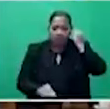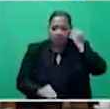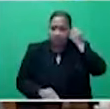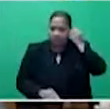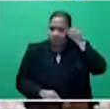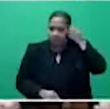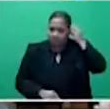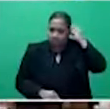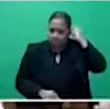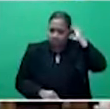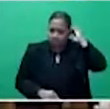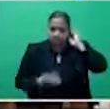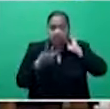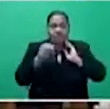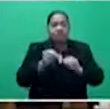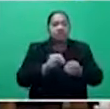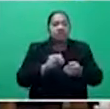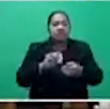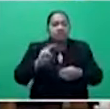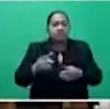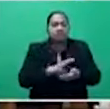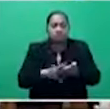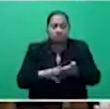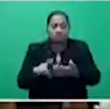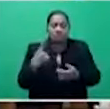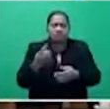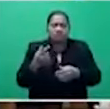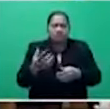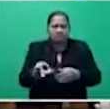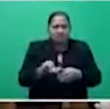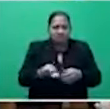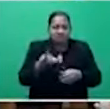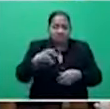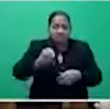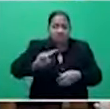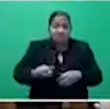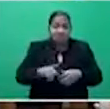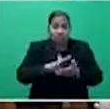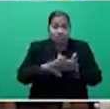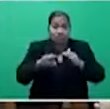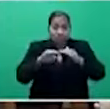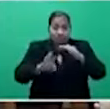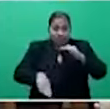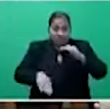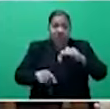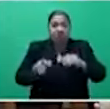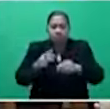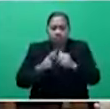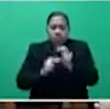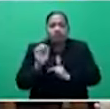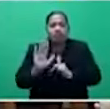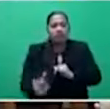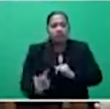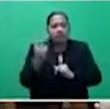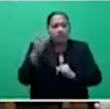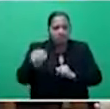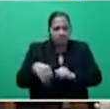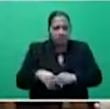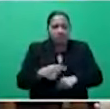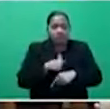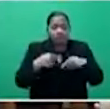$30,000 for those people who earn less than $50,000 a year. You're building your first home. When we announced this last year, we had it previously. We